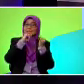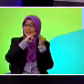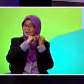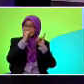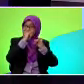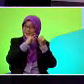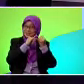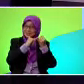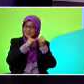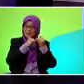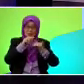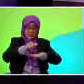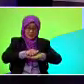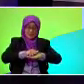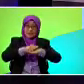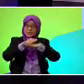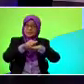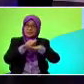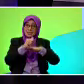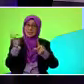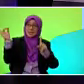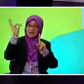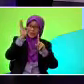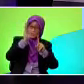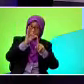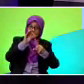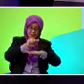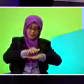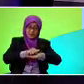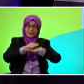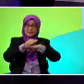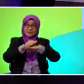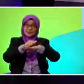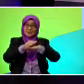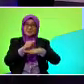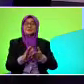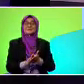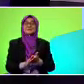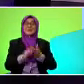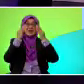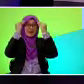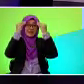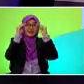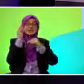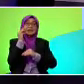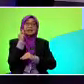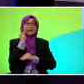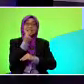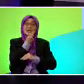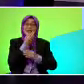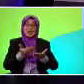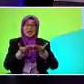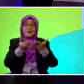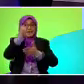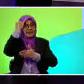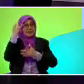you are absolutely right. Irfan, I think I shall give you stars. Thank you so much. And I believe they deserve stars too. Yeah, Alright.